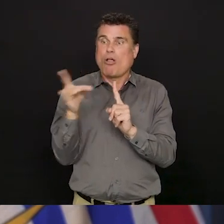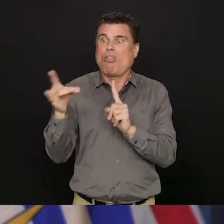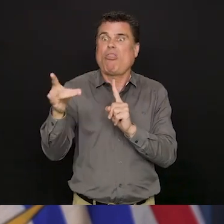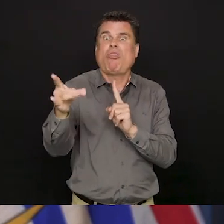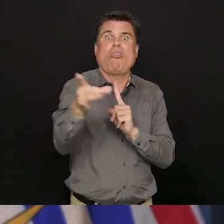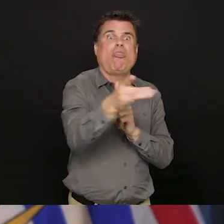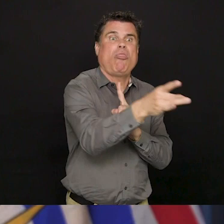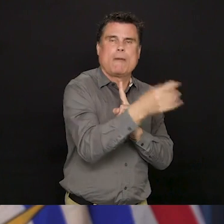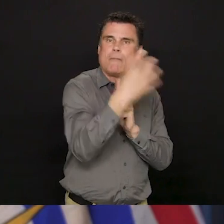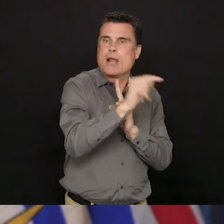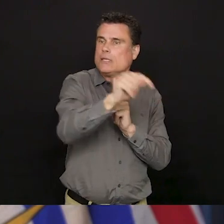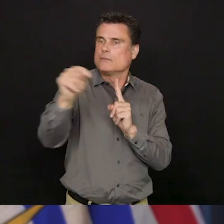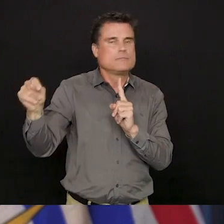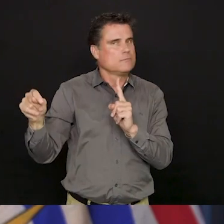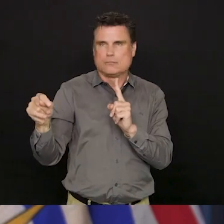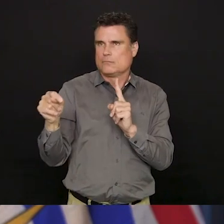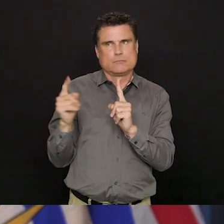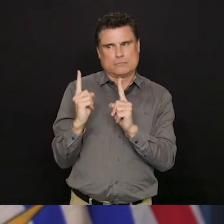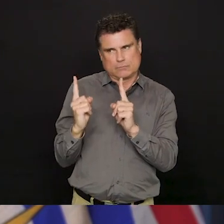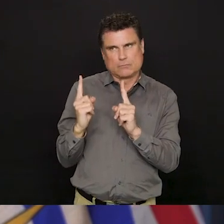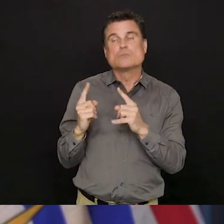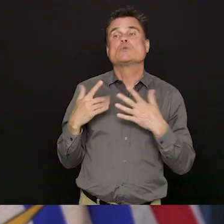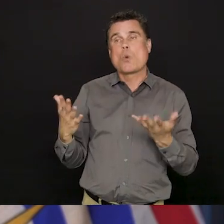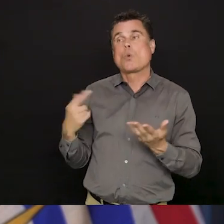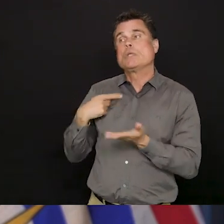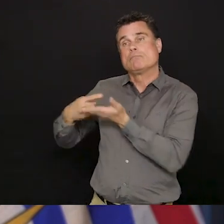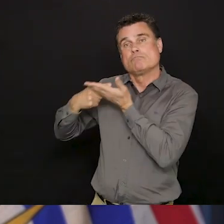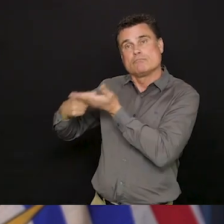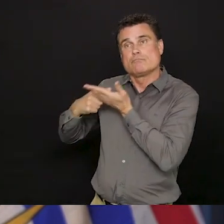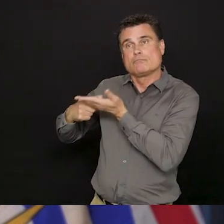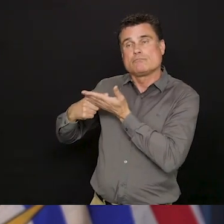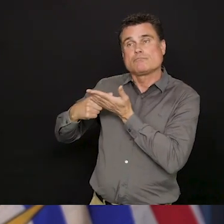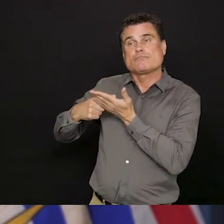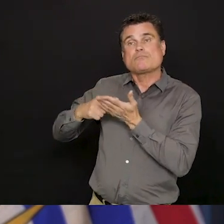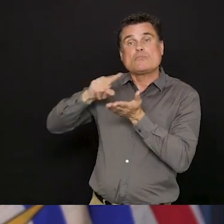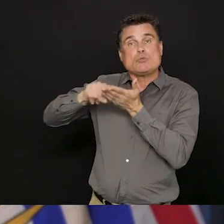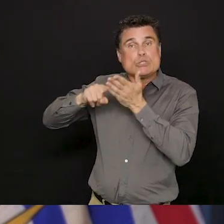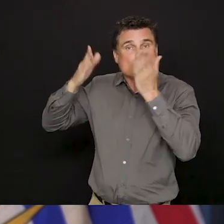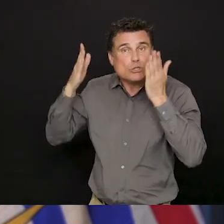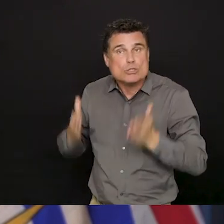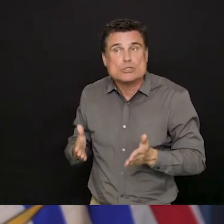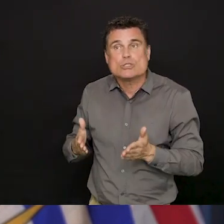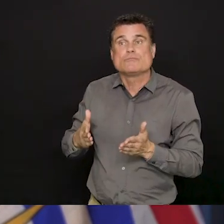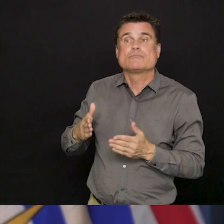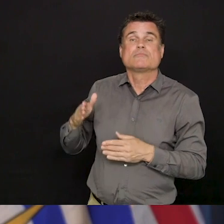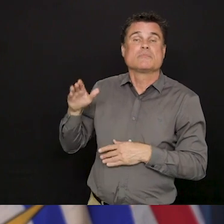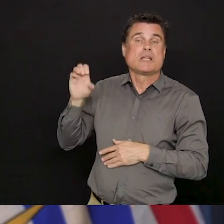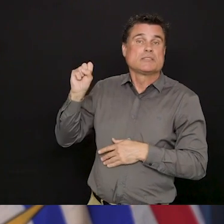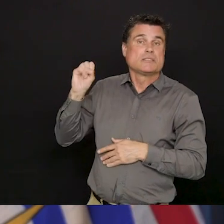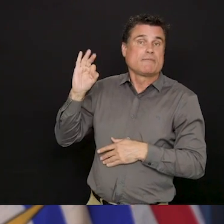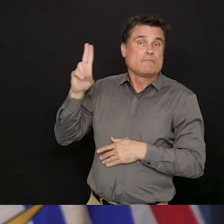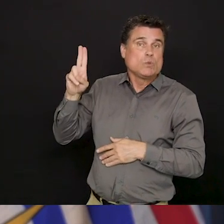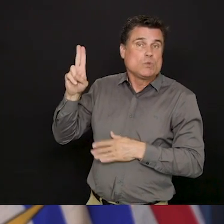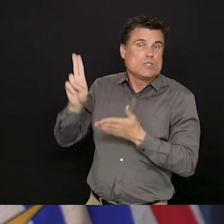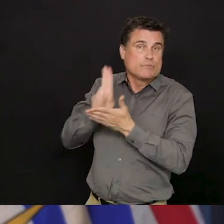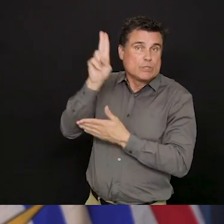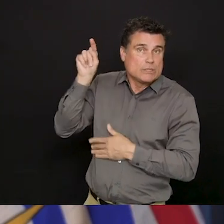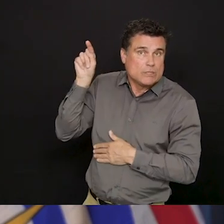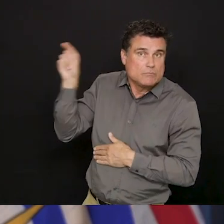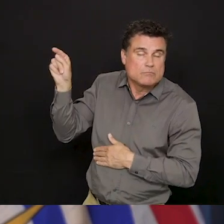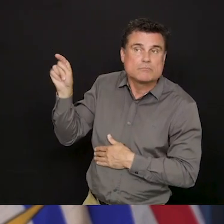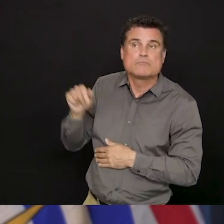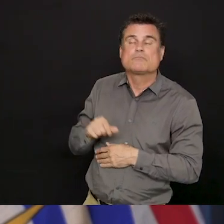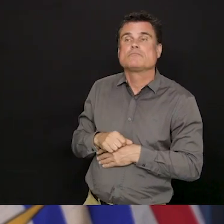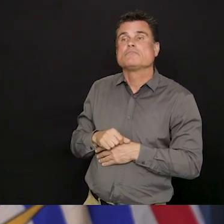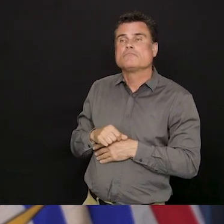and we're talking with our clinical colleagues, we're looking at how can we use things like hospitalization, numbers of people